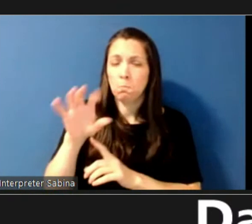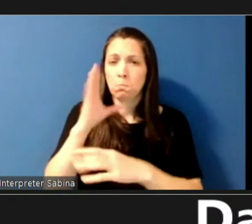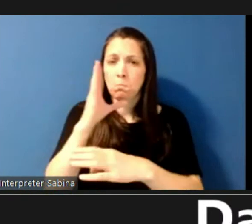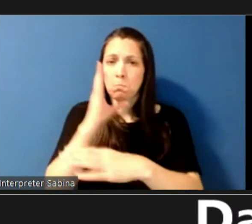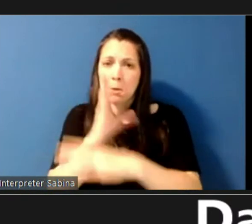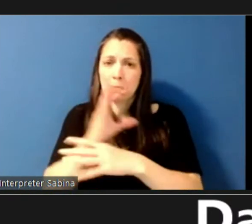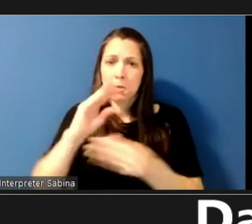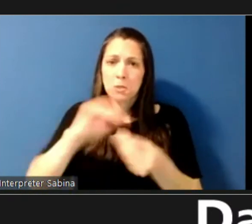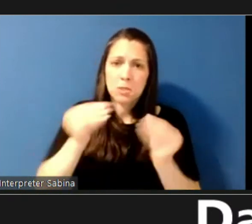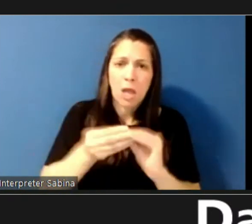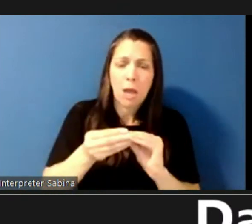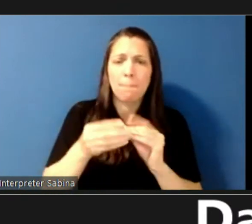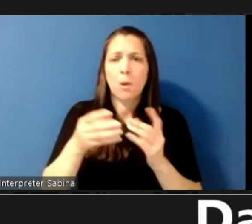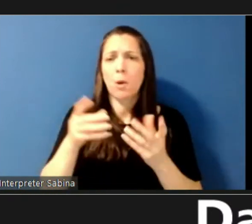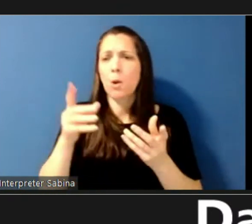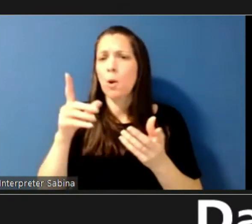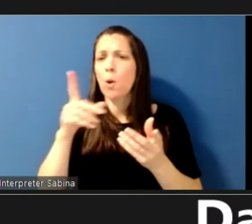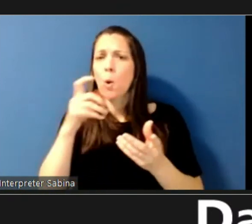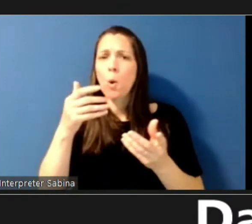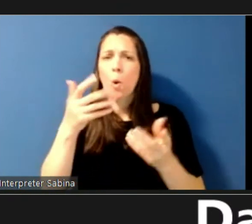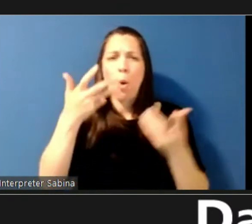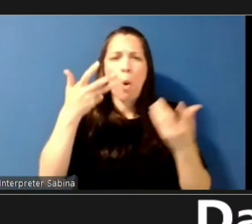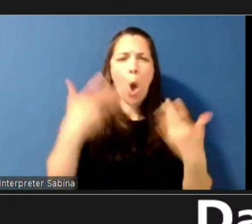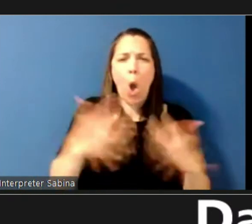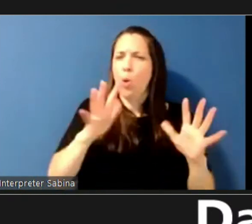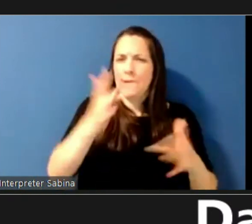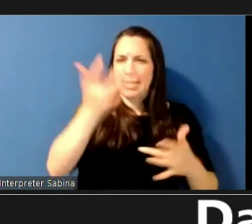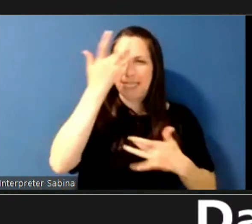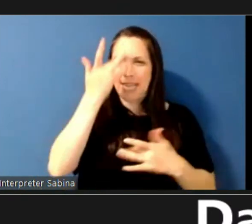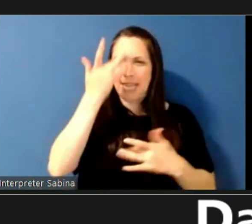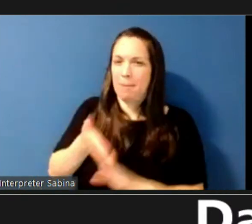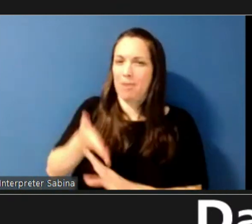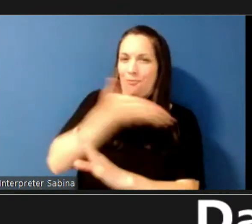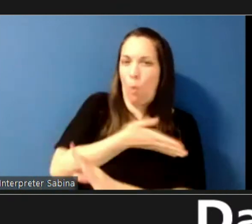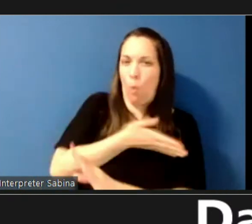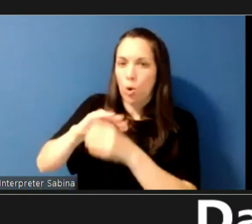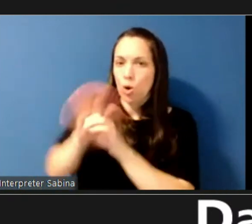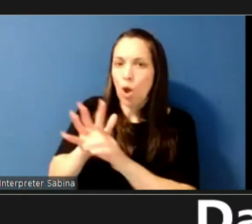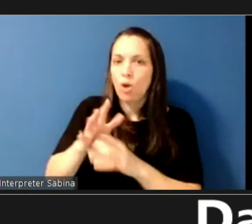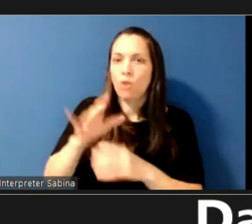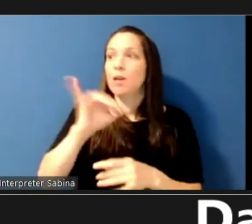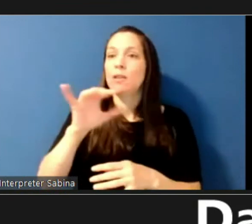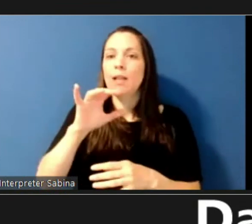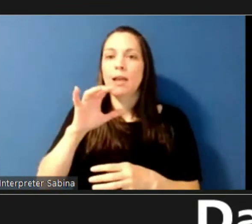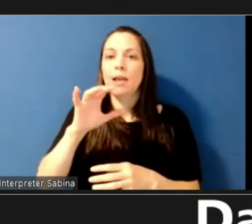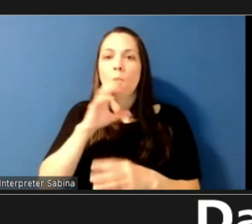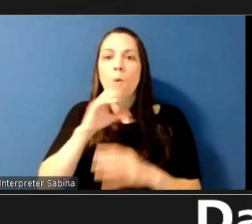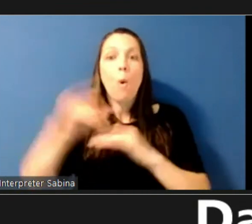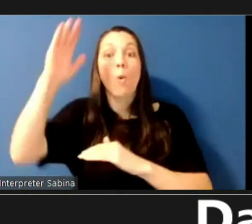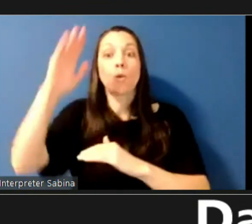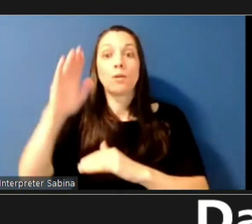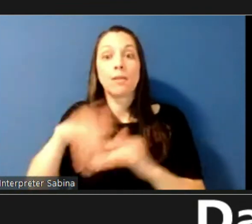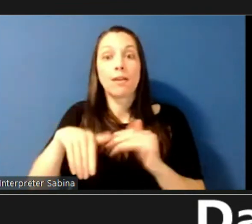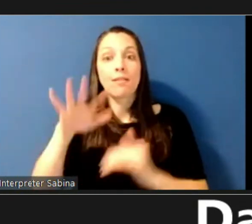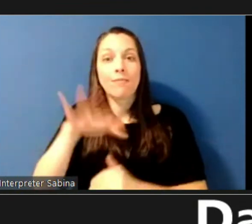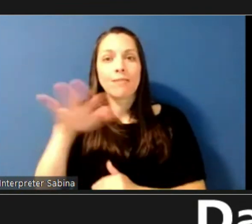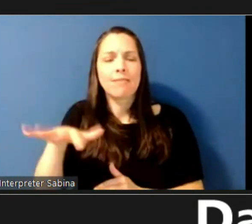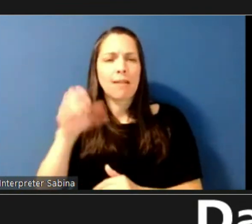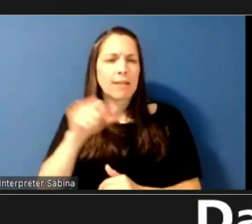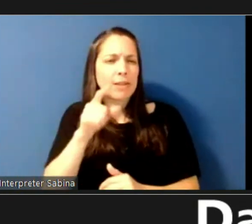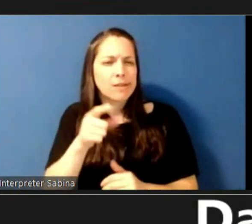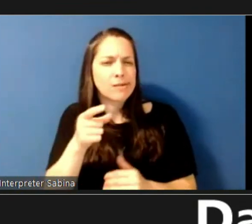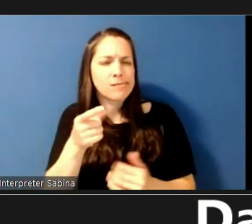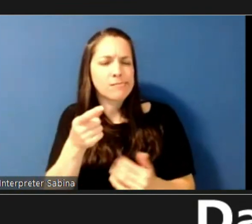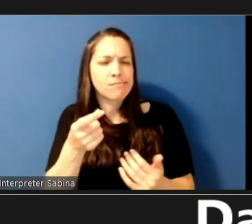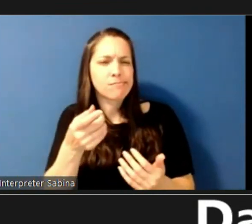had comorbidities? I believe that all were over 55, for example. Could you give us a little bit more information